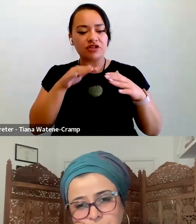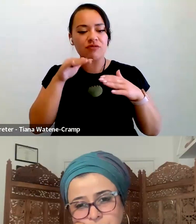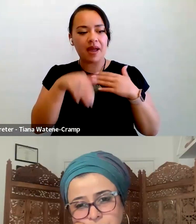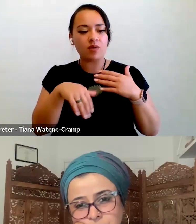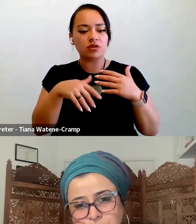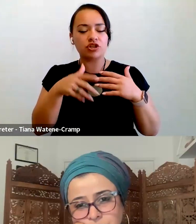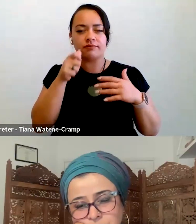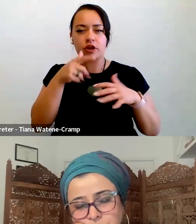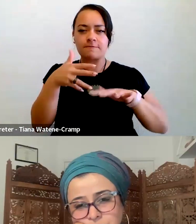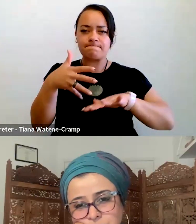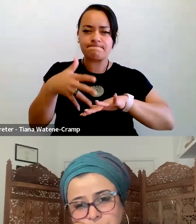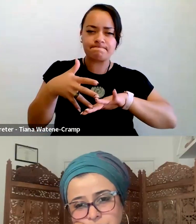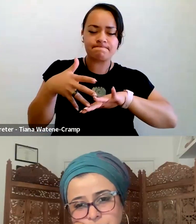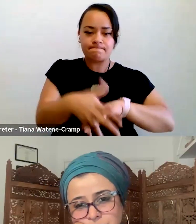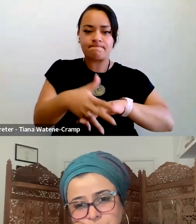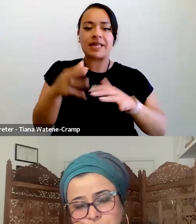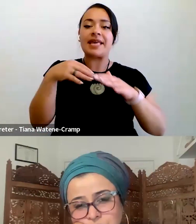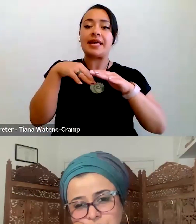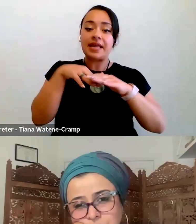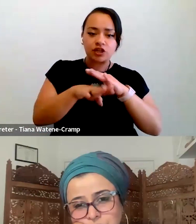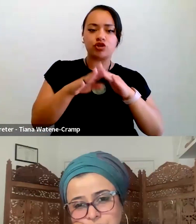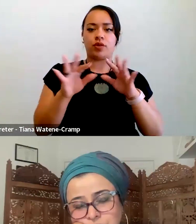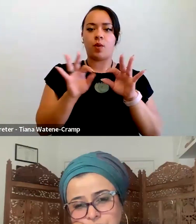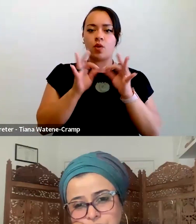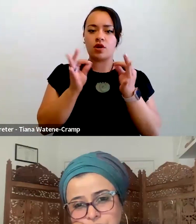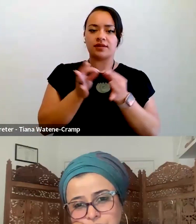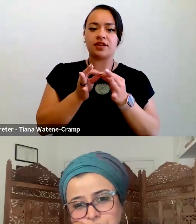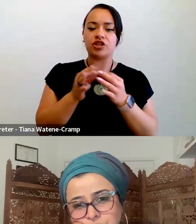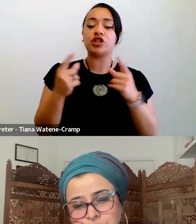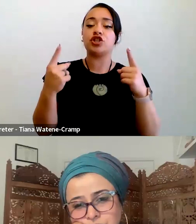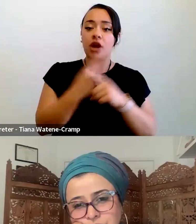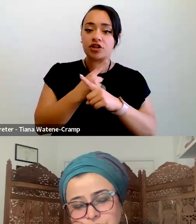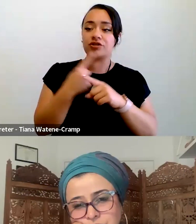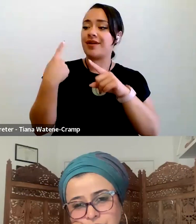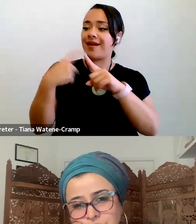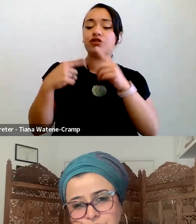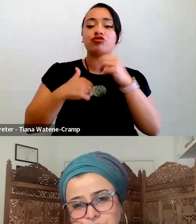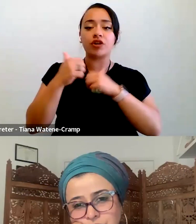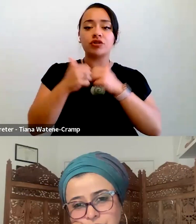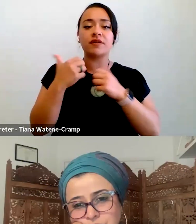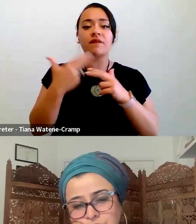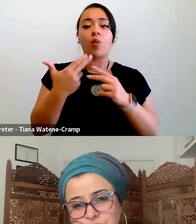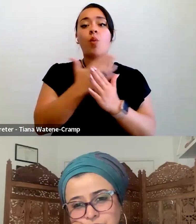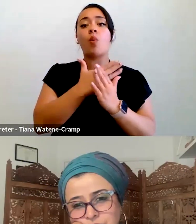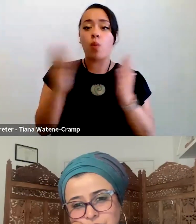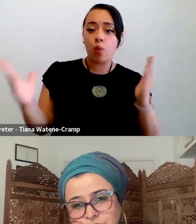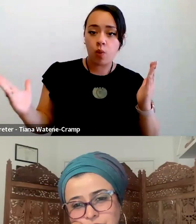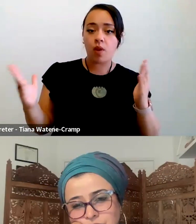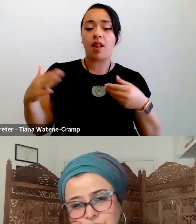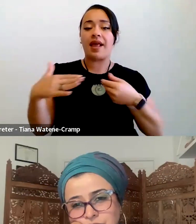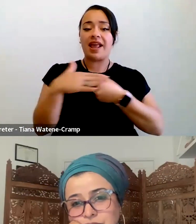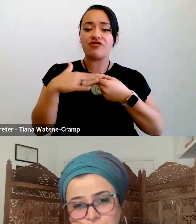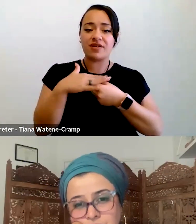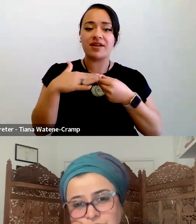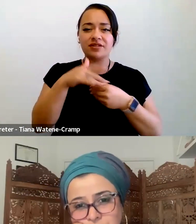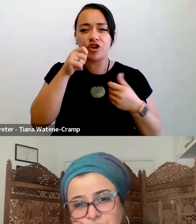embedding into the organisation kind of changes and structures across all areas, like from audience development to community